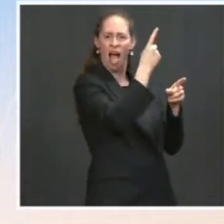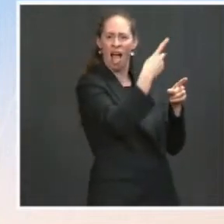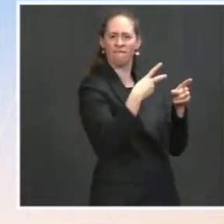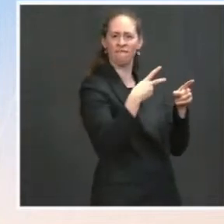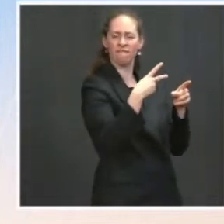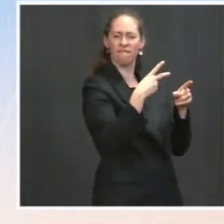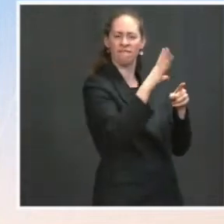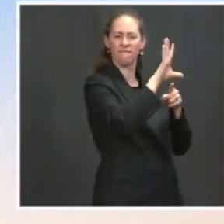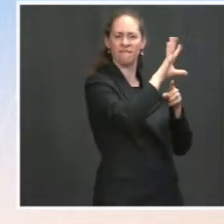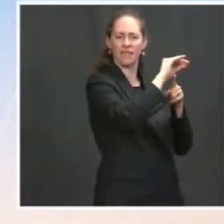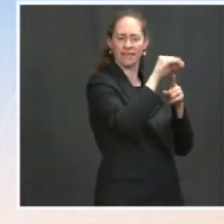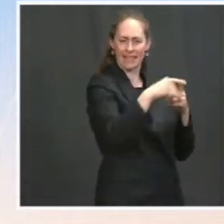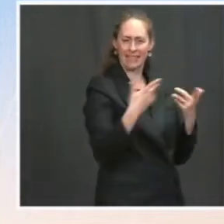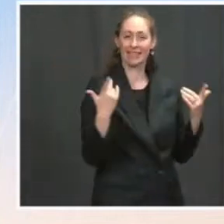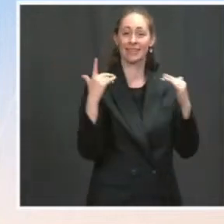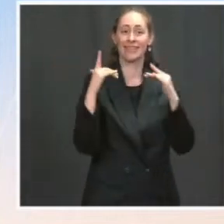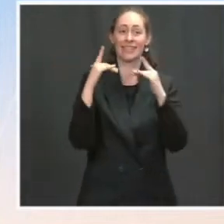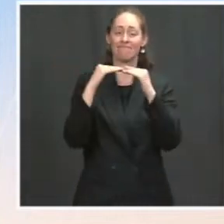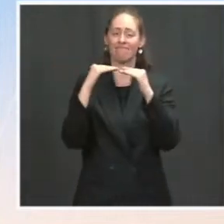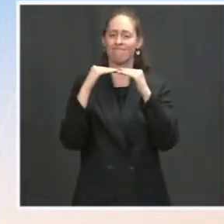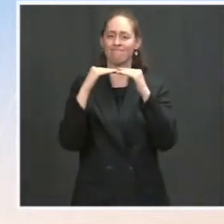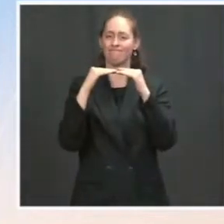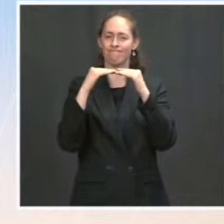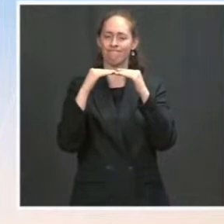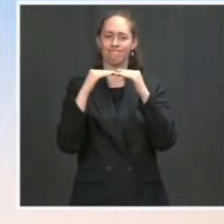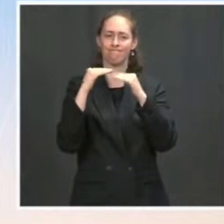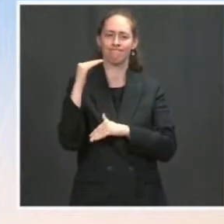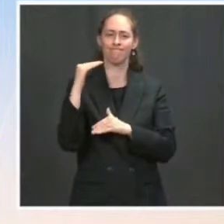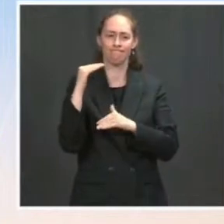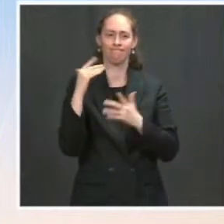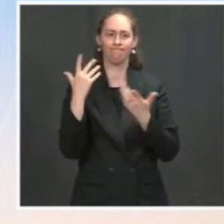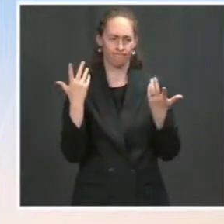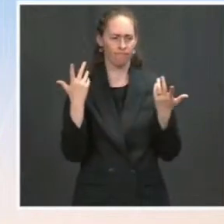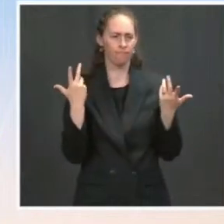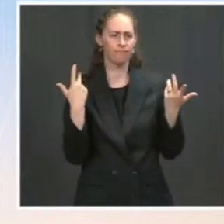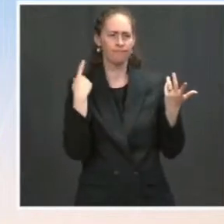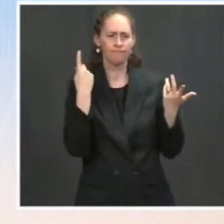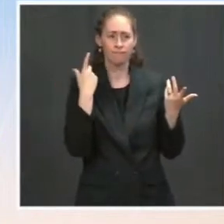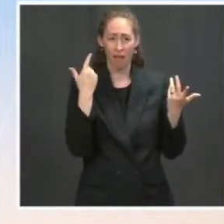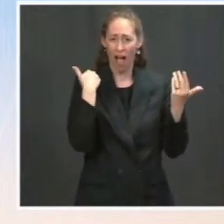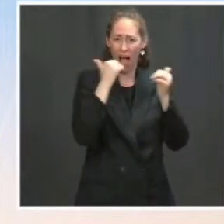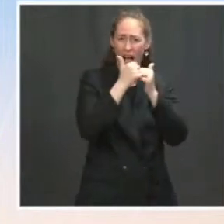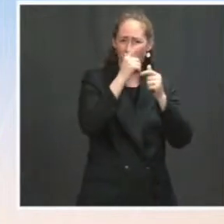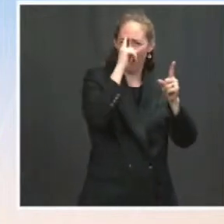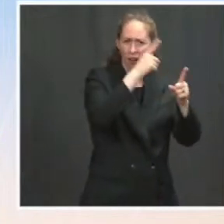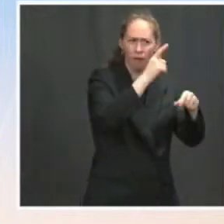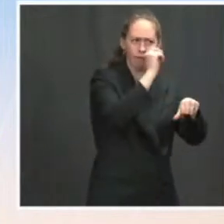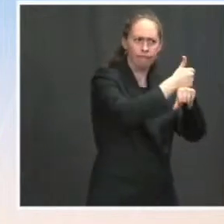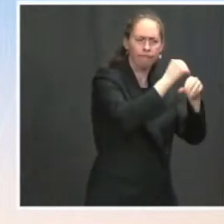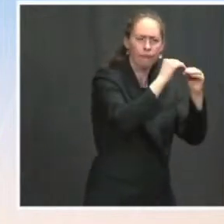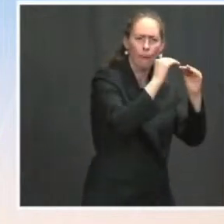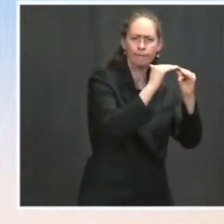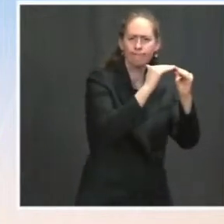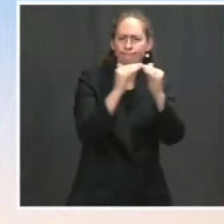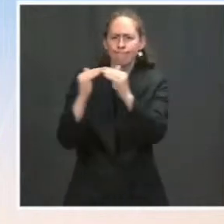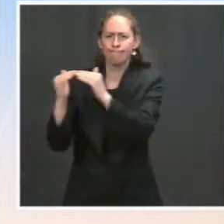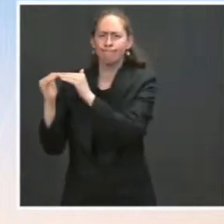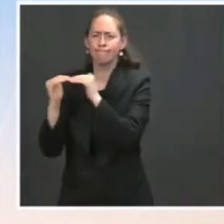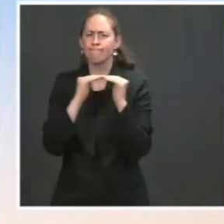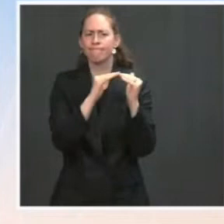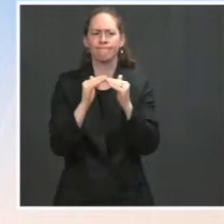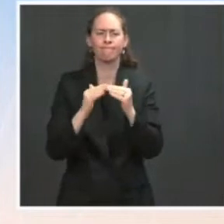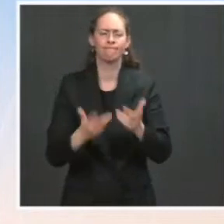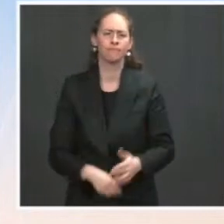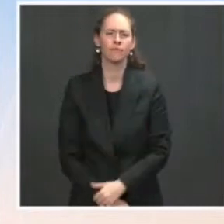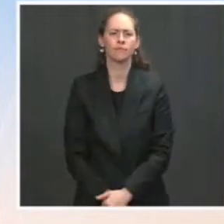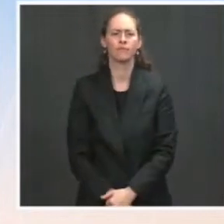to students and who's going back to school, and what's the aim there? Yeah, well, one of the challenges is that the data is from March. And so